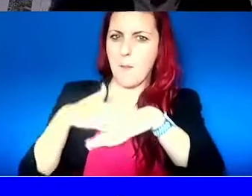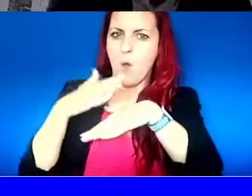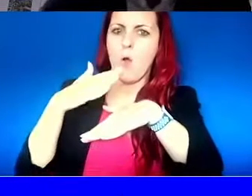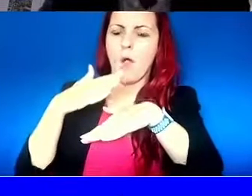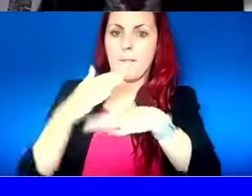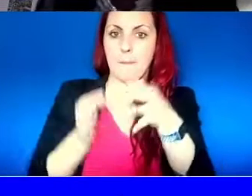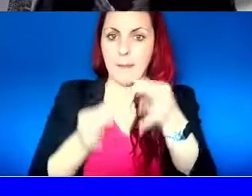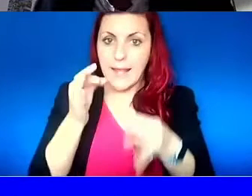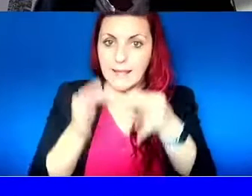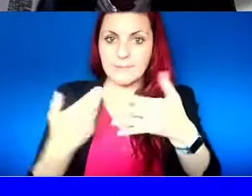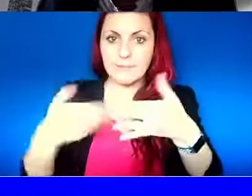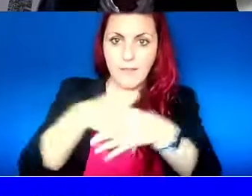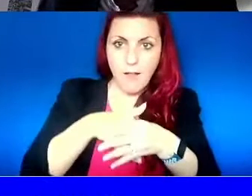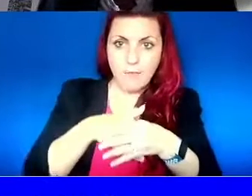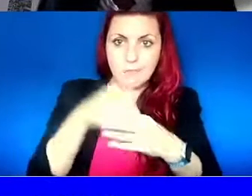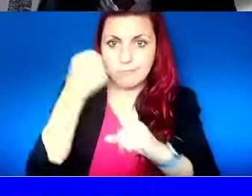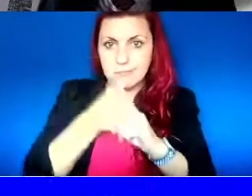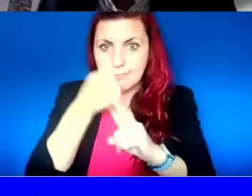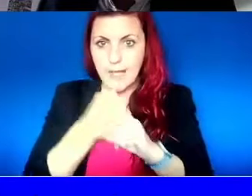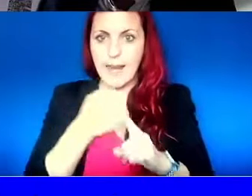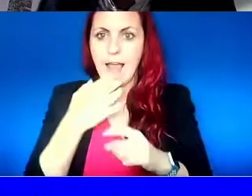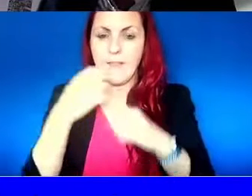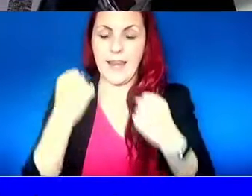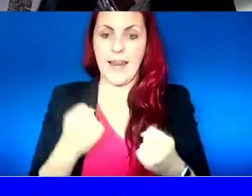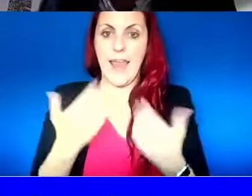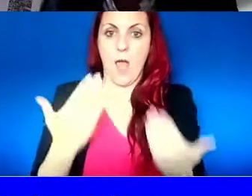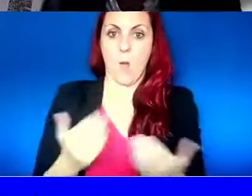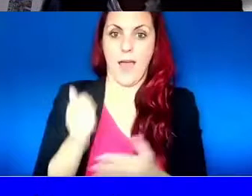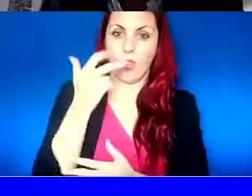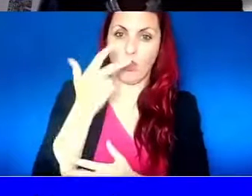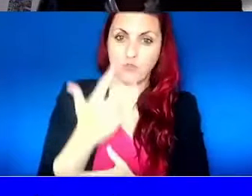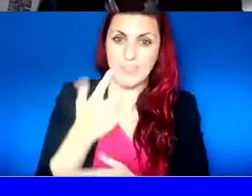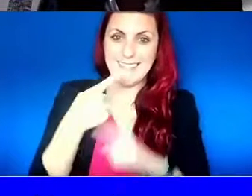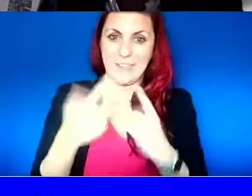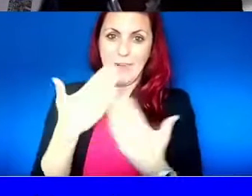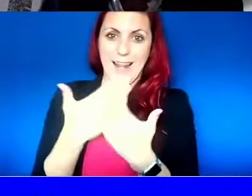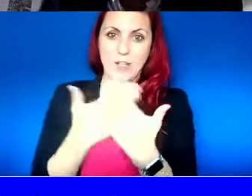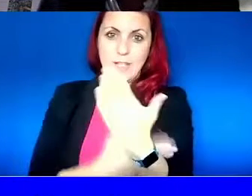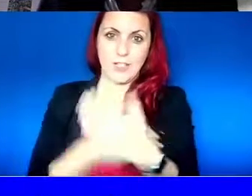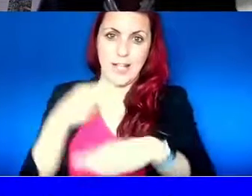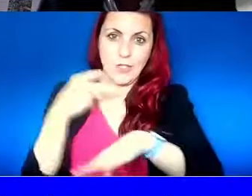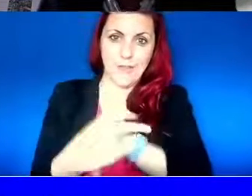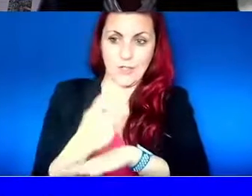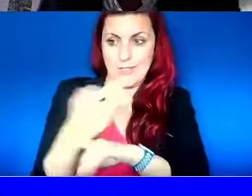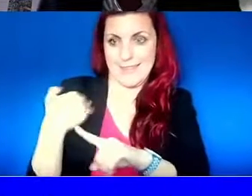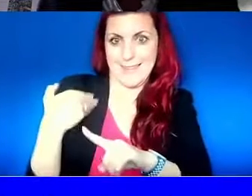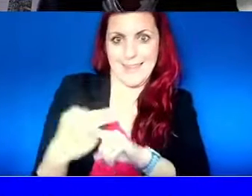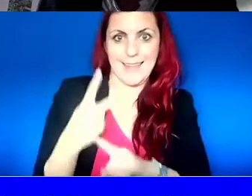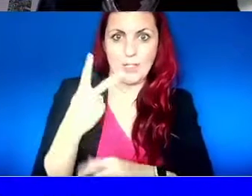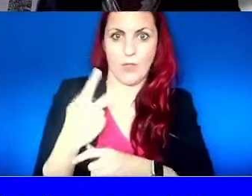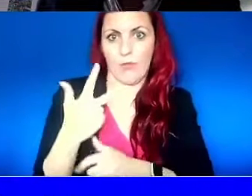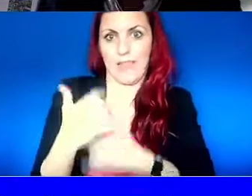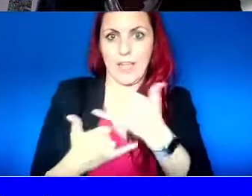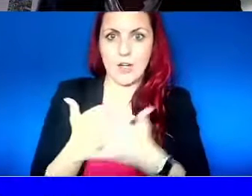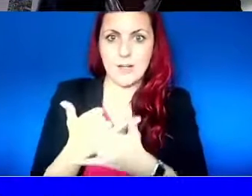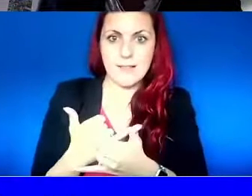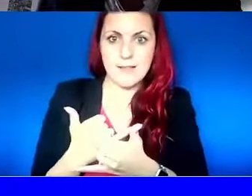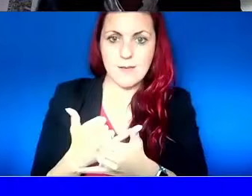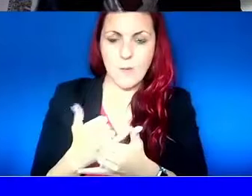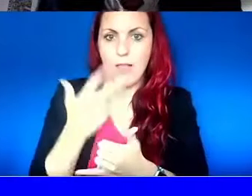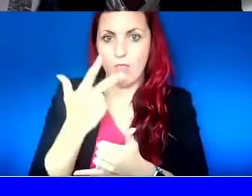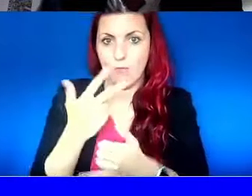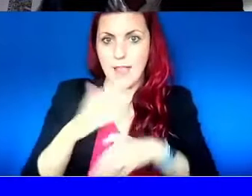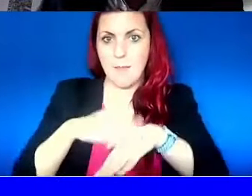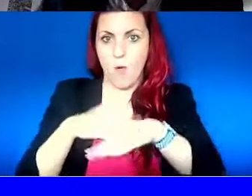traction, and there have been no fewer than three legislative interventions in this area since 2017. So if we go to the next slide,